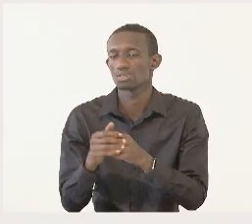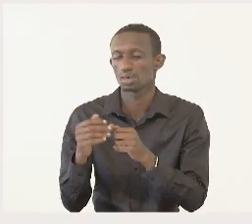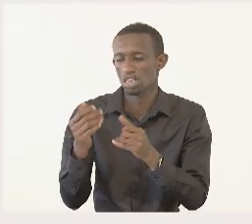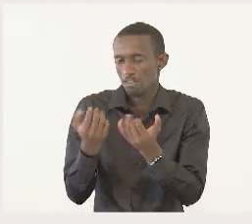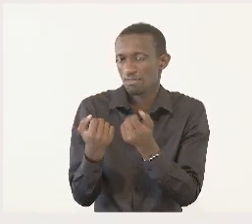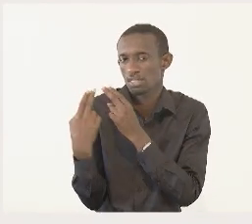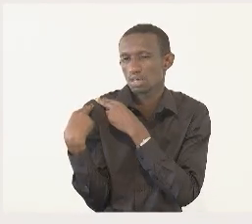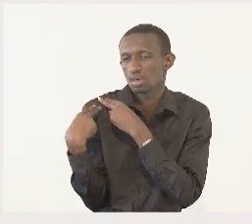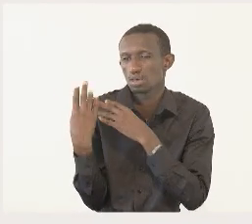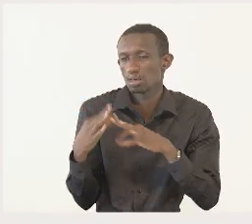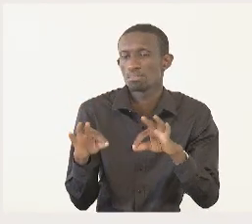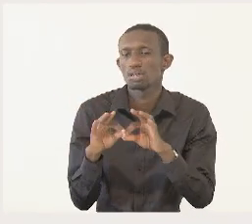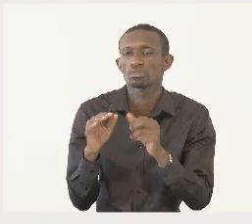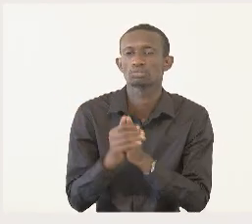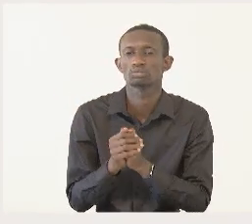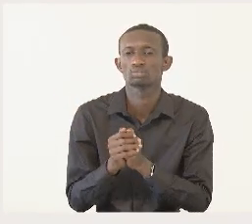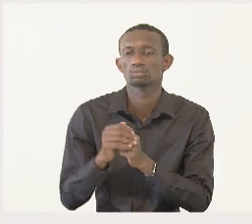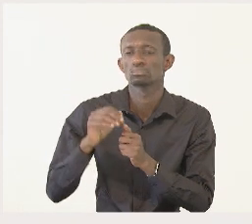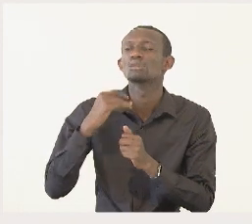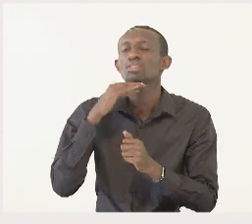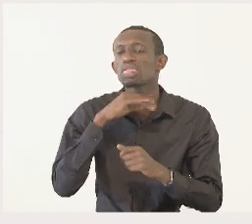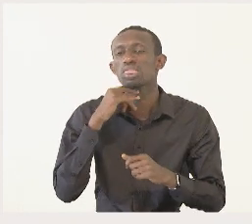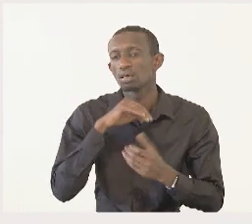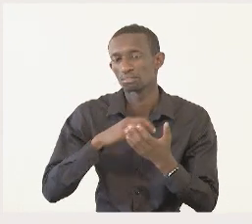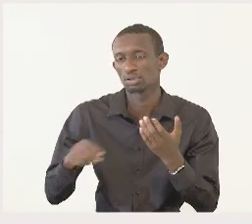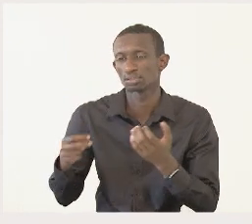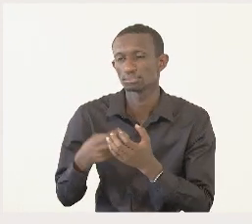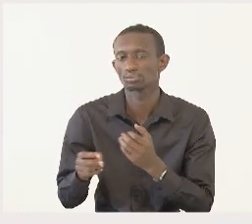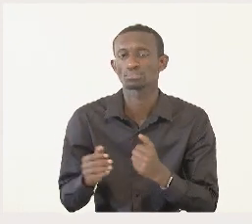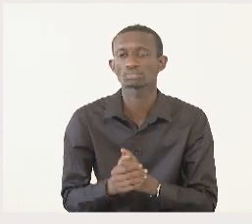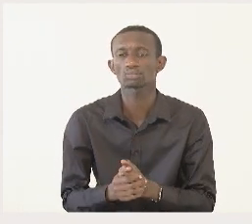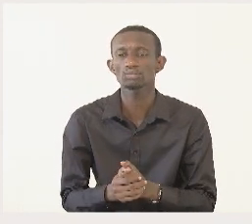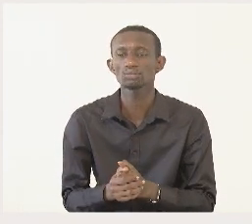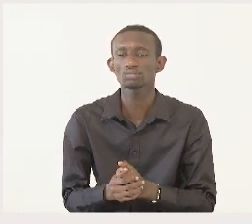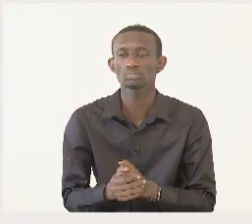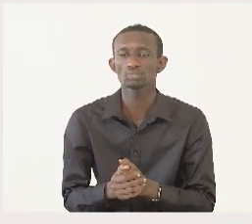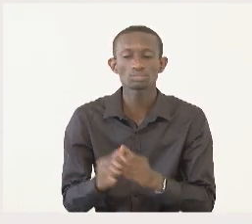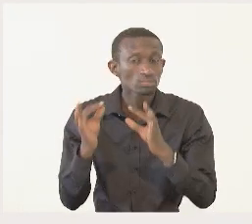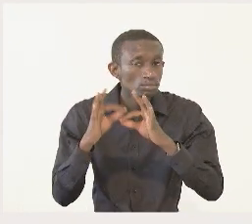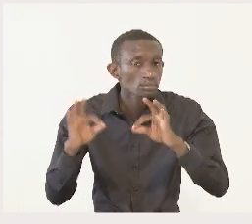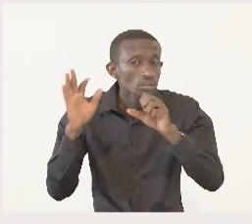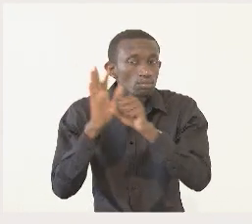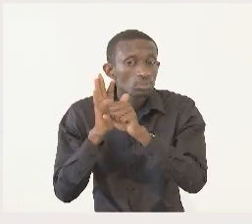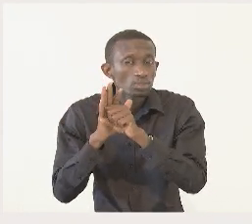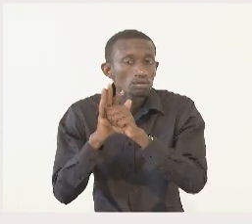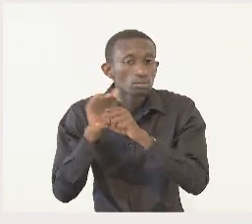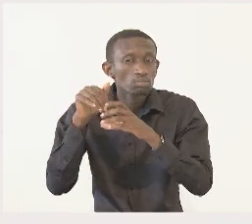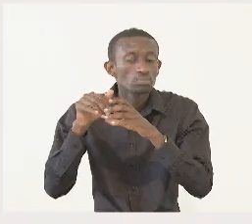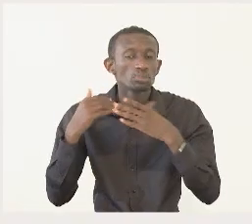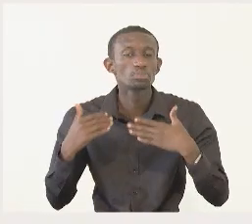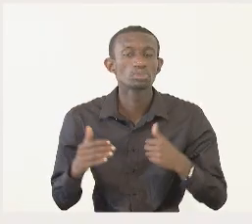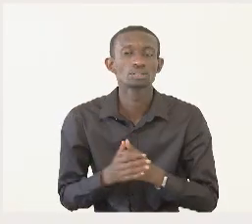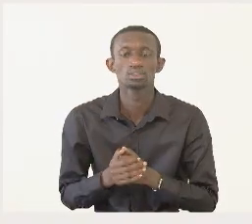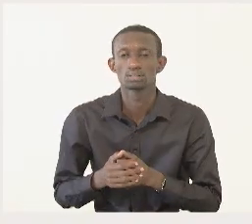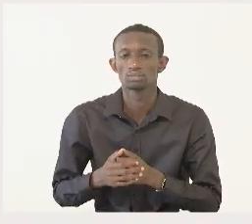The excretory functions of a very important role in the body, it is the river as described